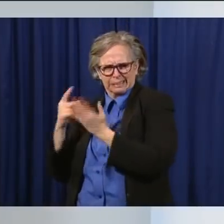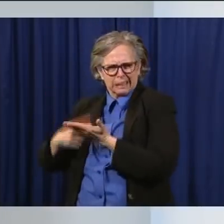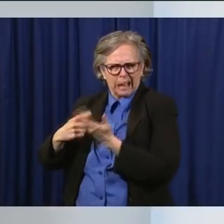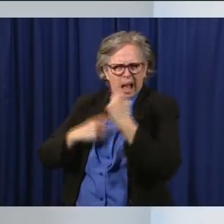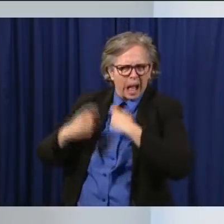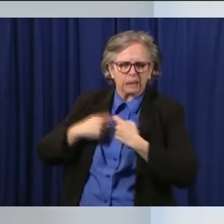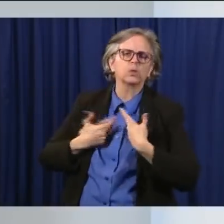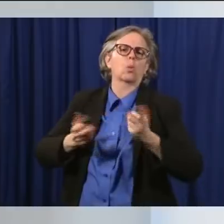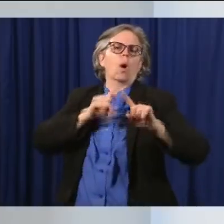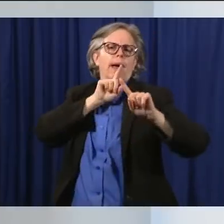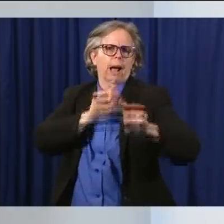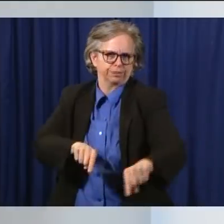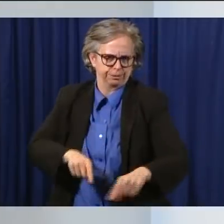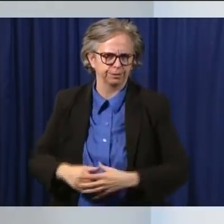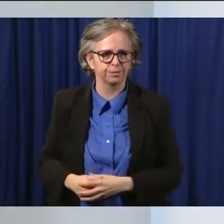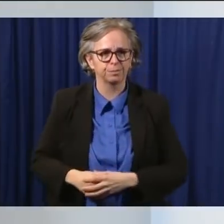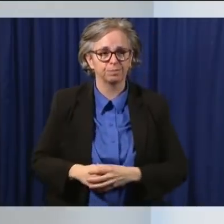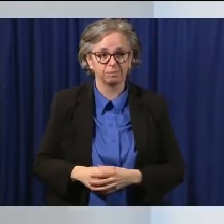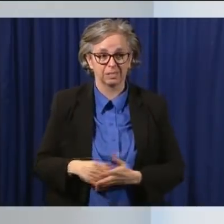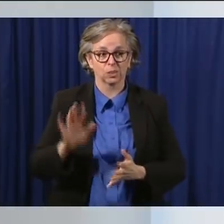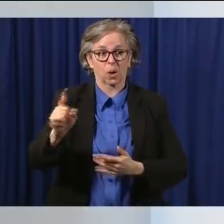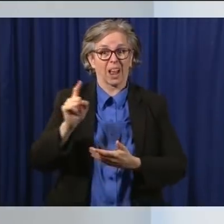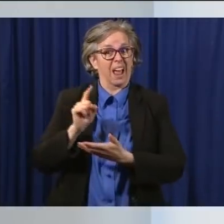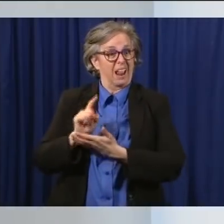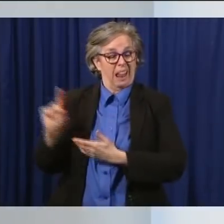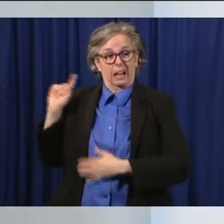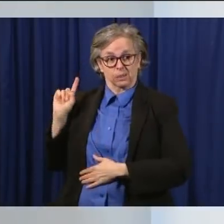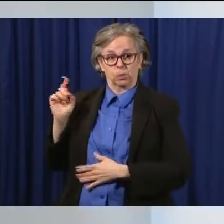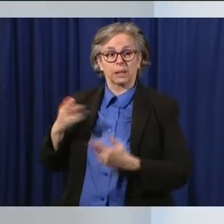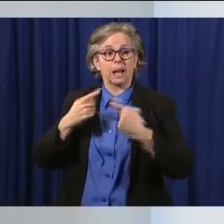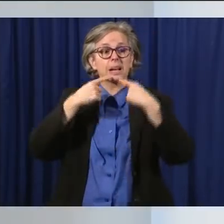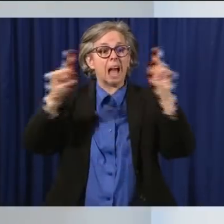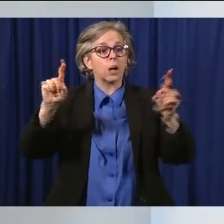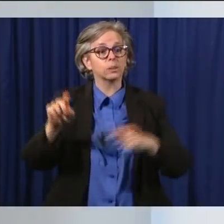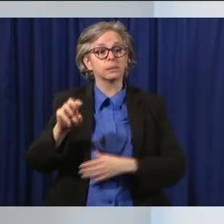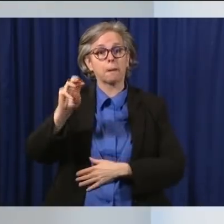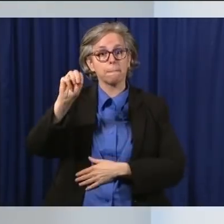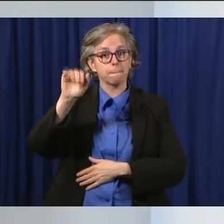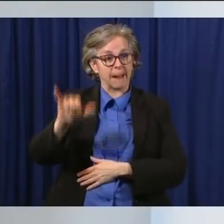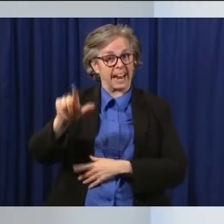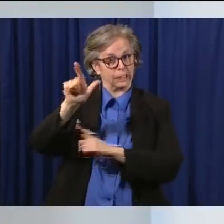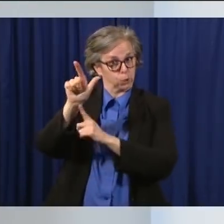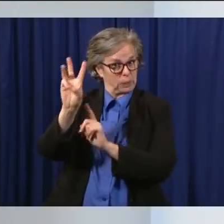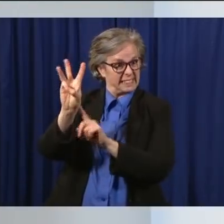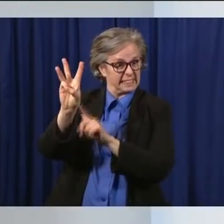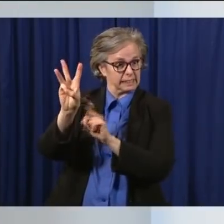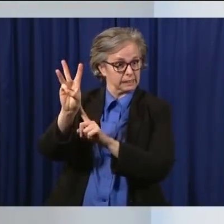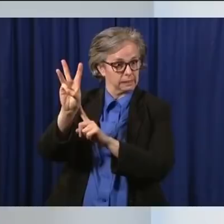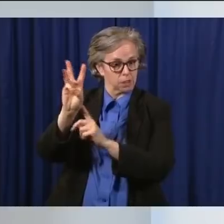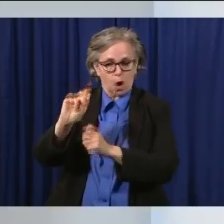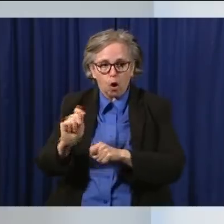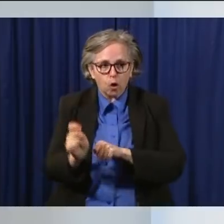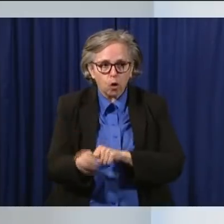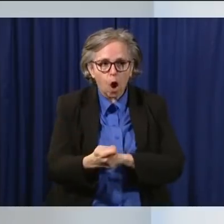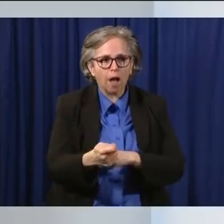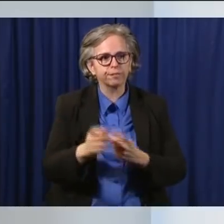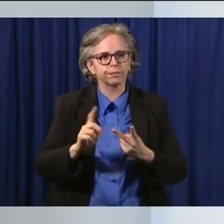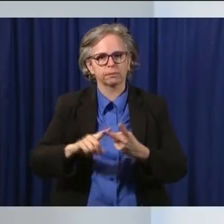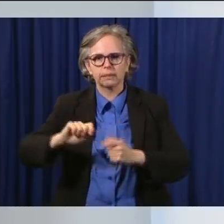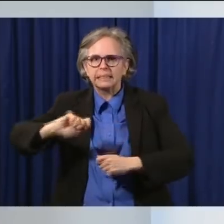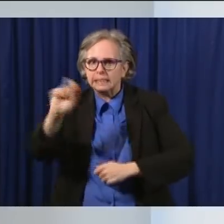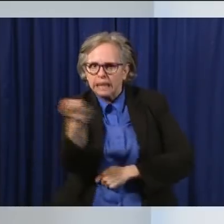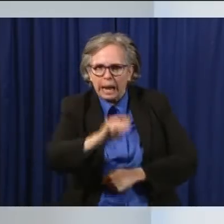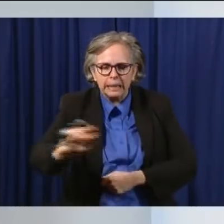last week that on May 26th, leagues and competitions could resume for golf, basketball, tennis, racket